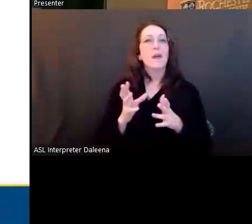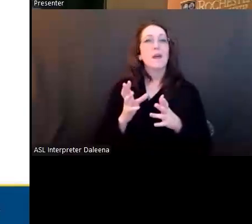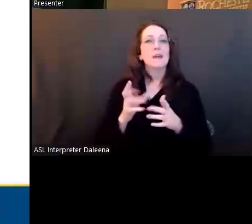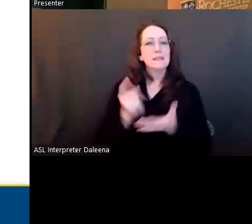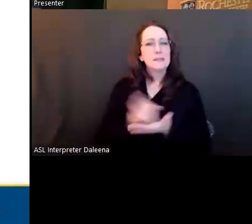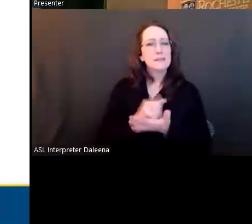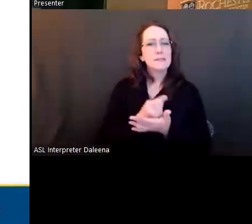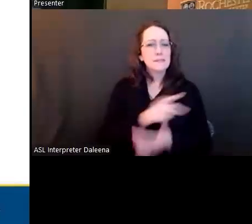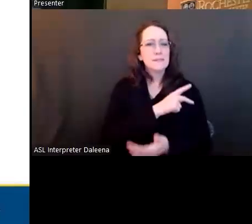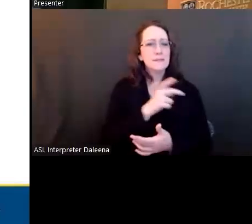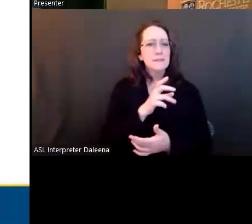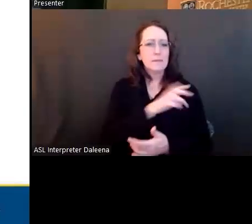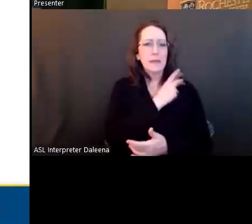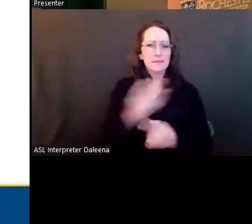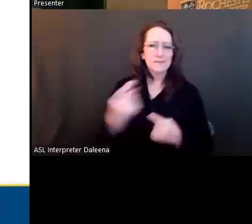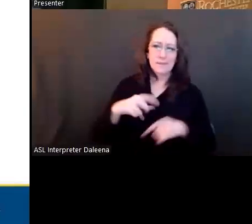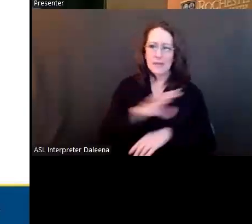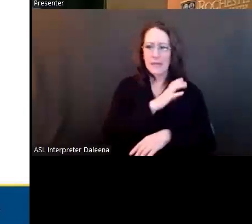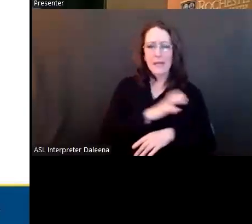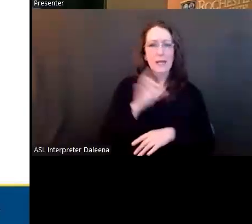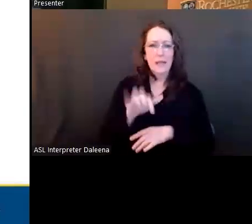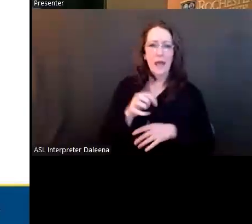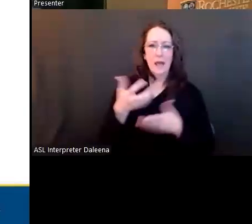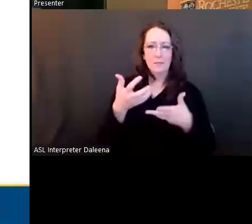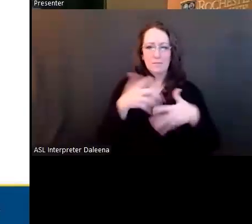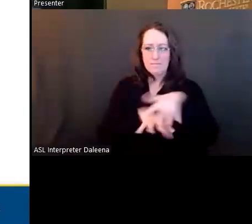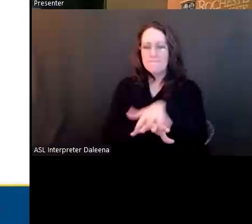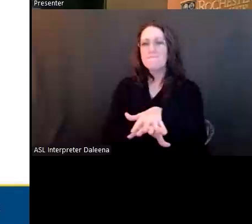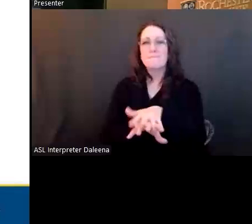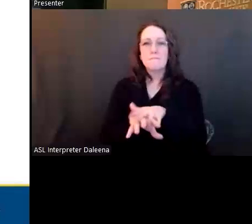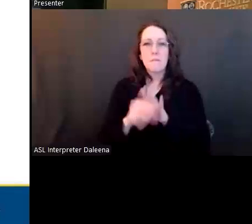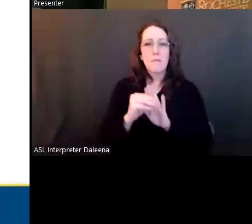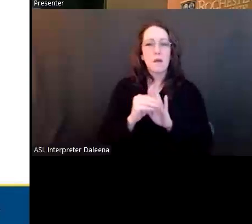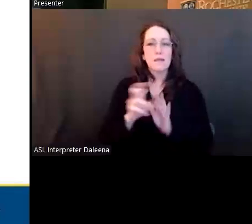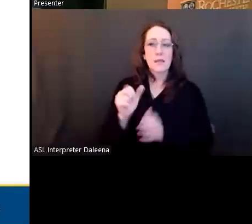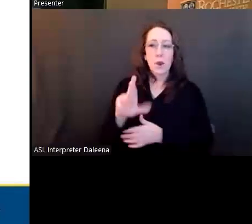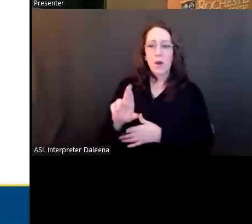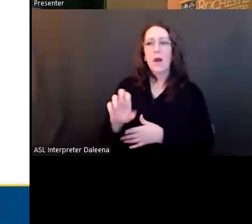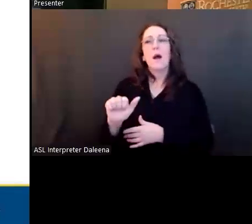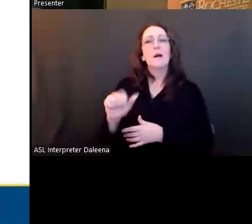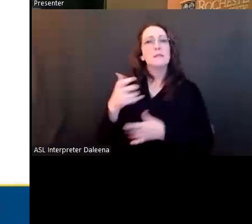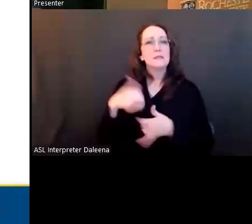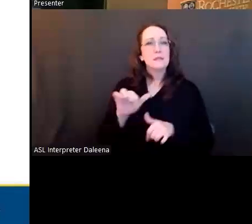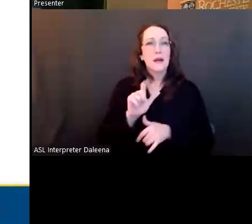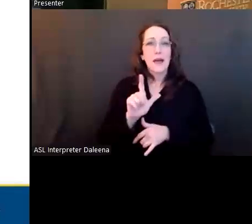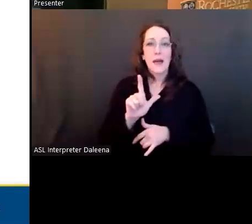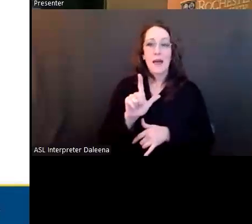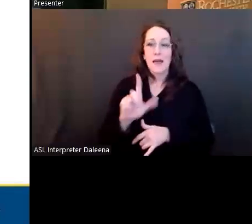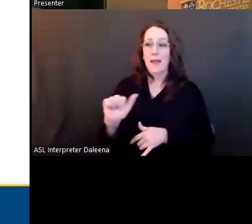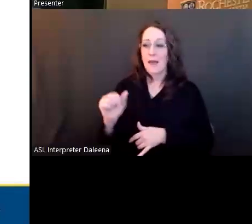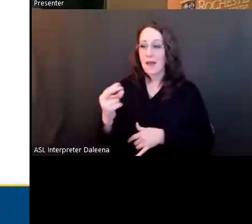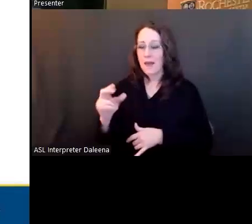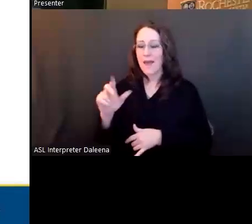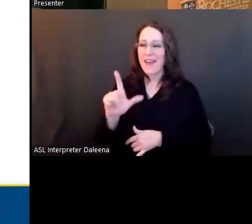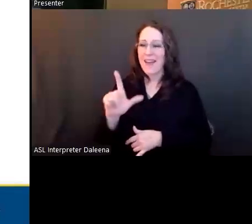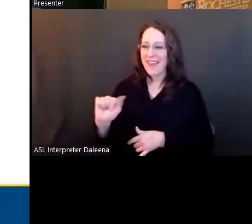into the clinic just within that hybrid model, and Sarah still is providing their LAI and other services